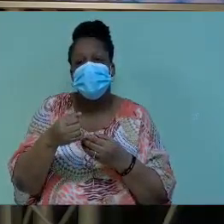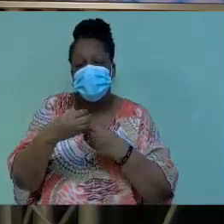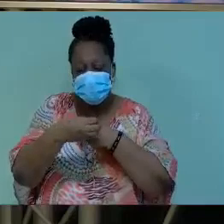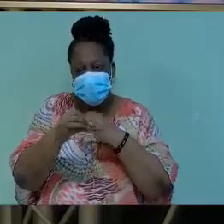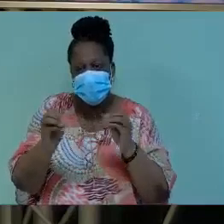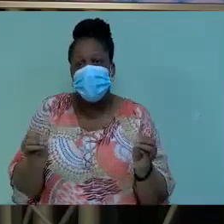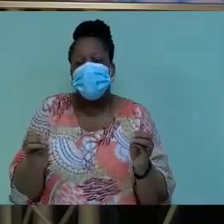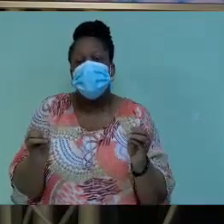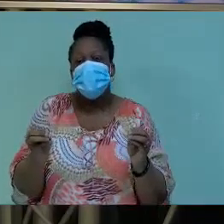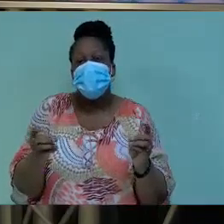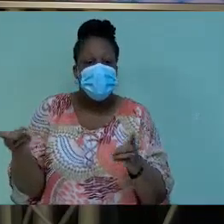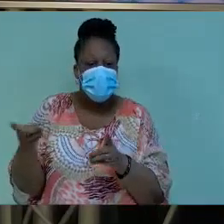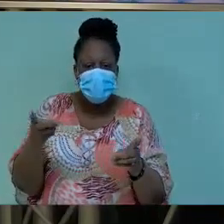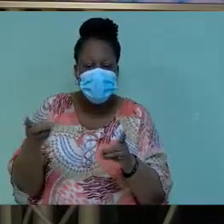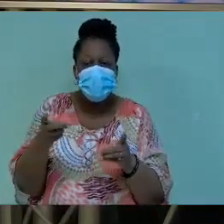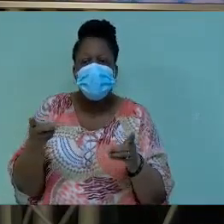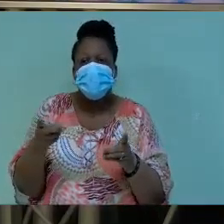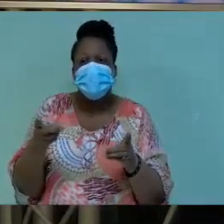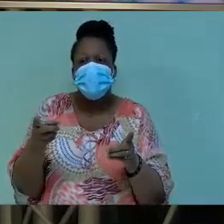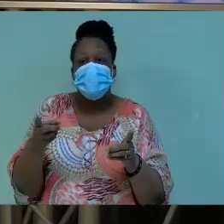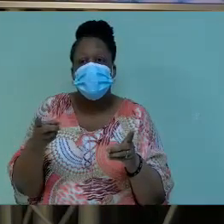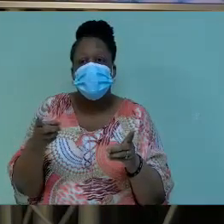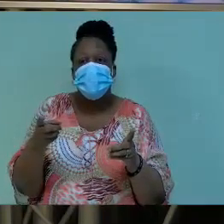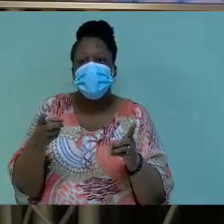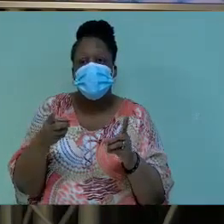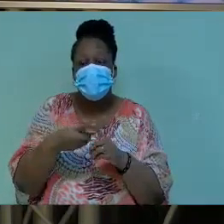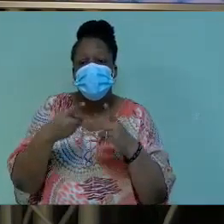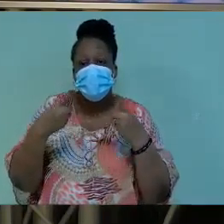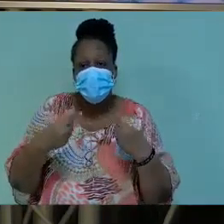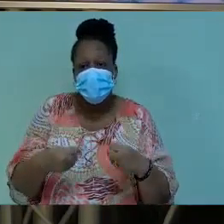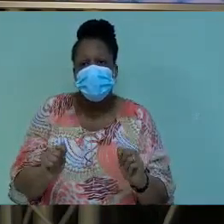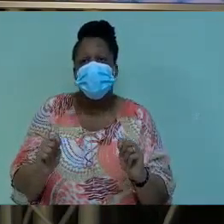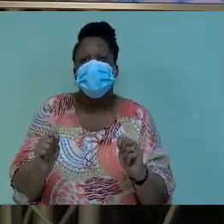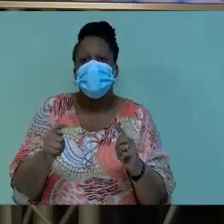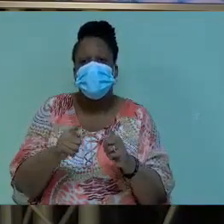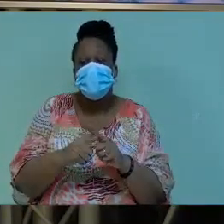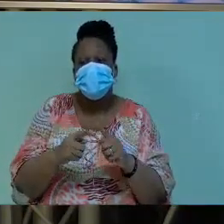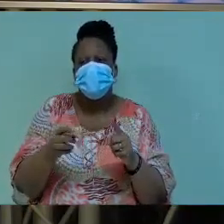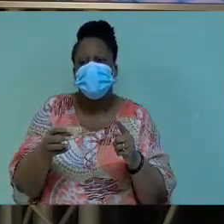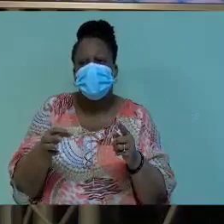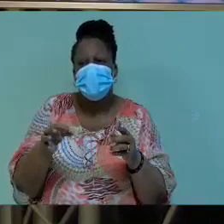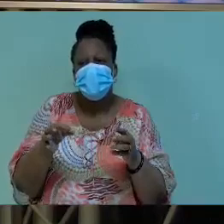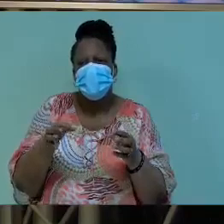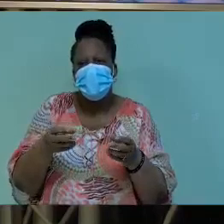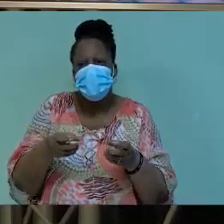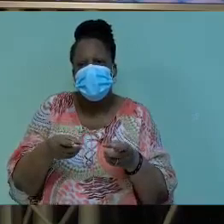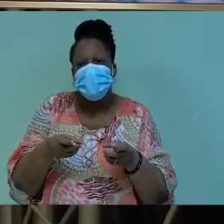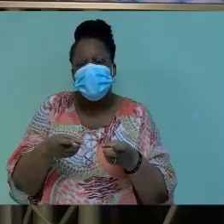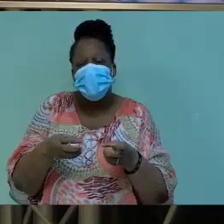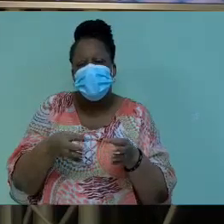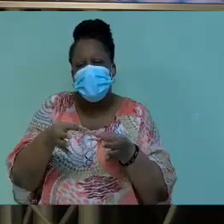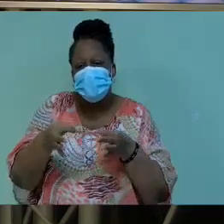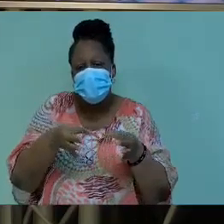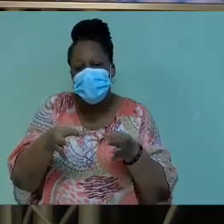your office is doing in terms of trying to mitigate the transmission